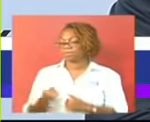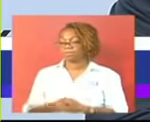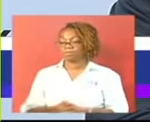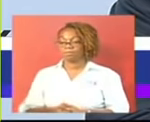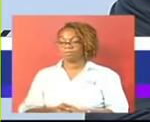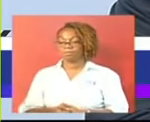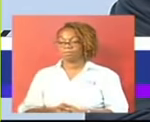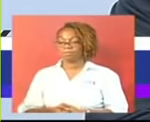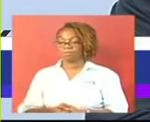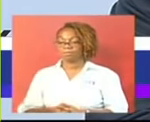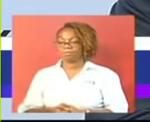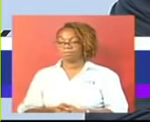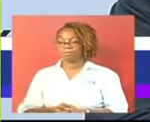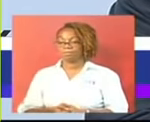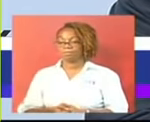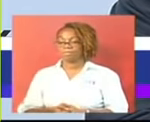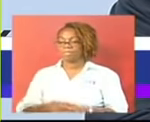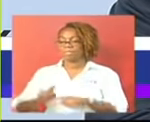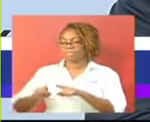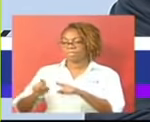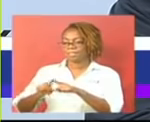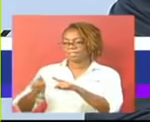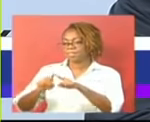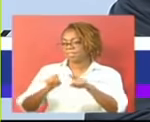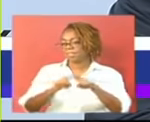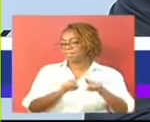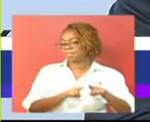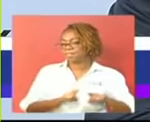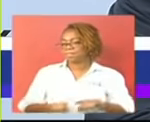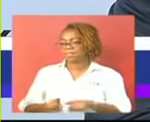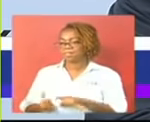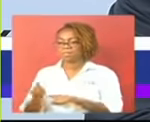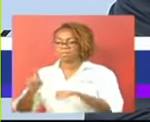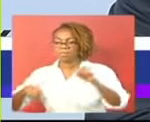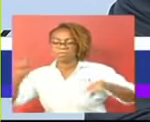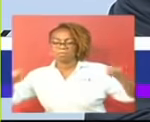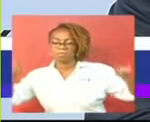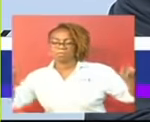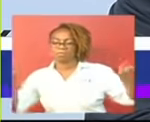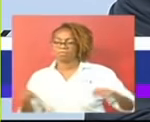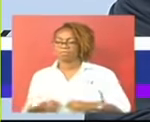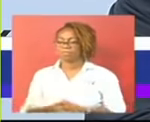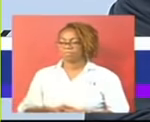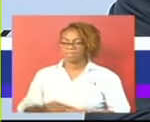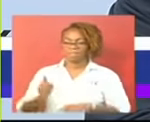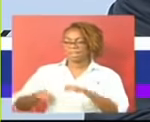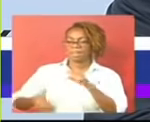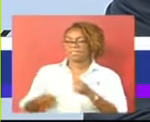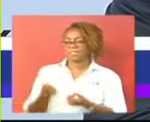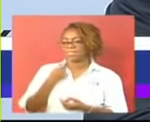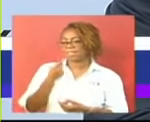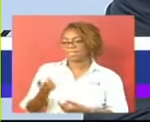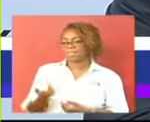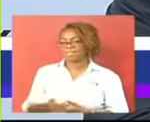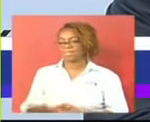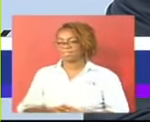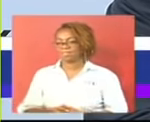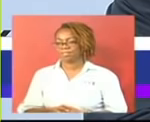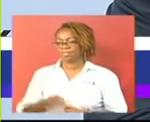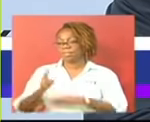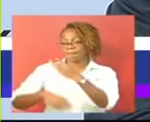these different figures then contribute to that average. So you can't say that the cases or the case fatality ratio